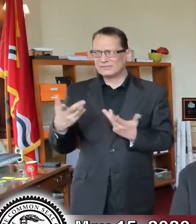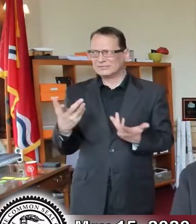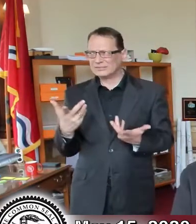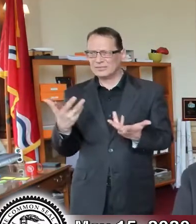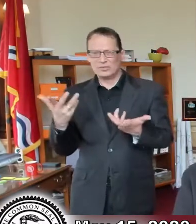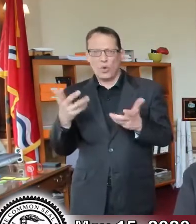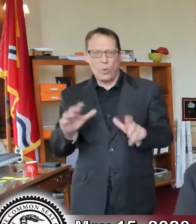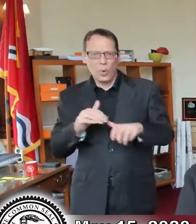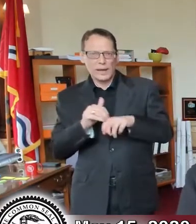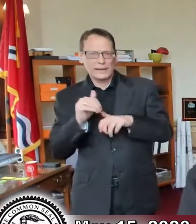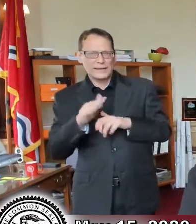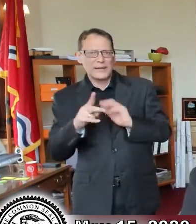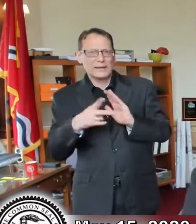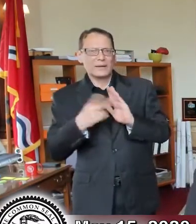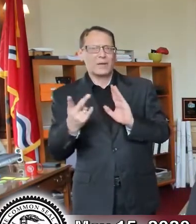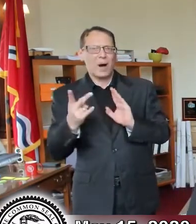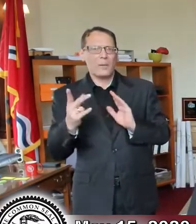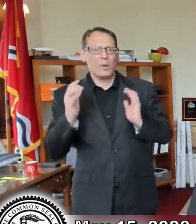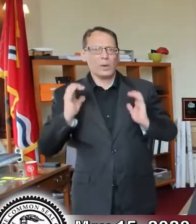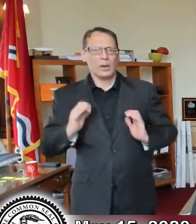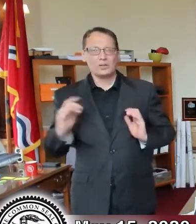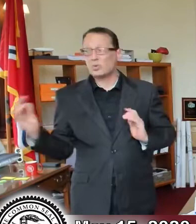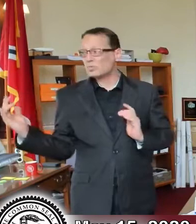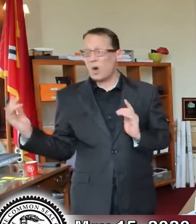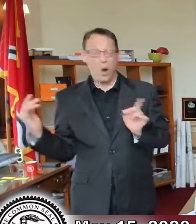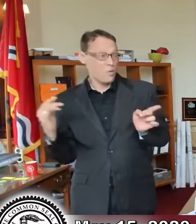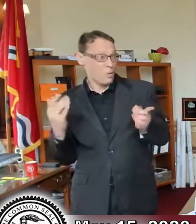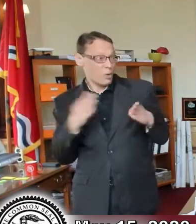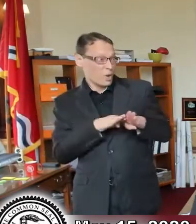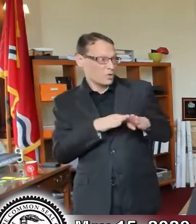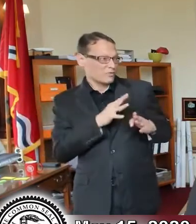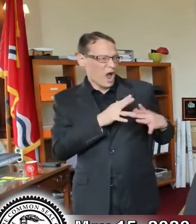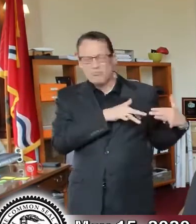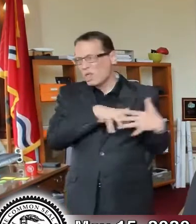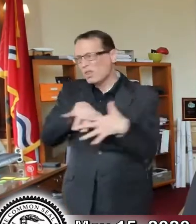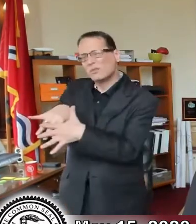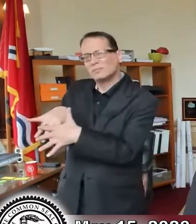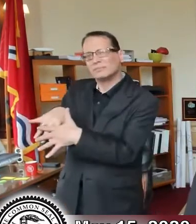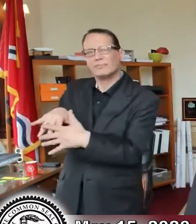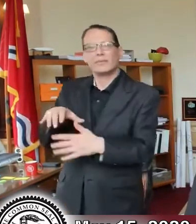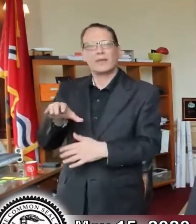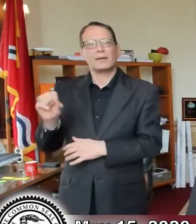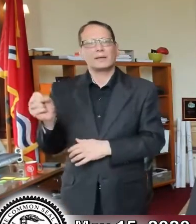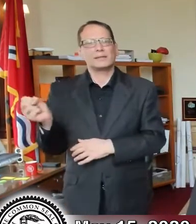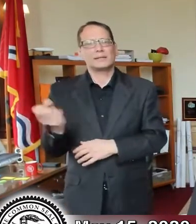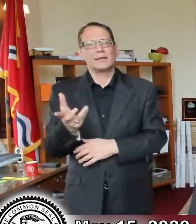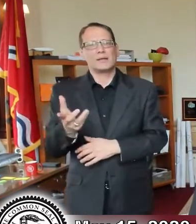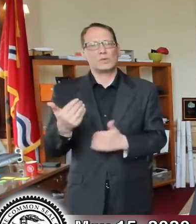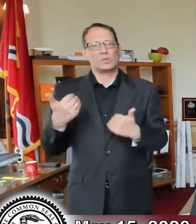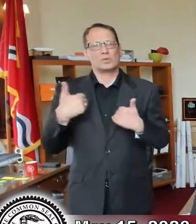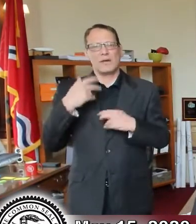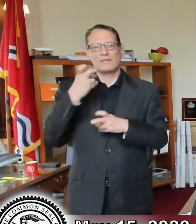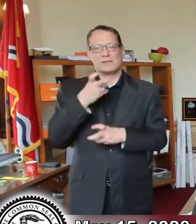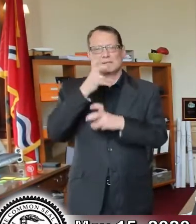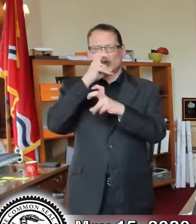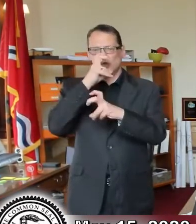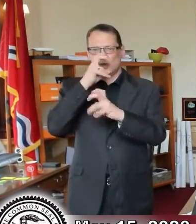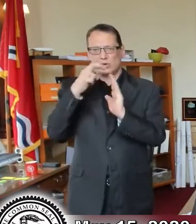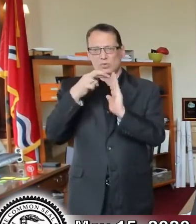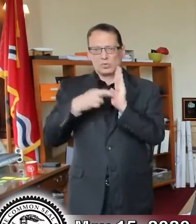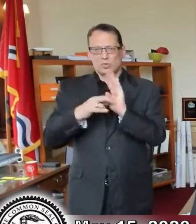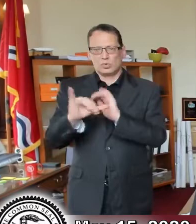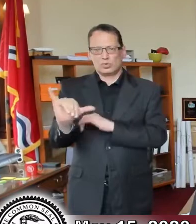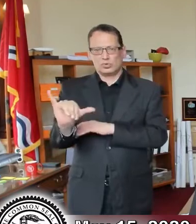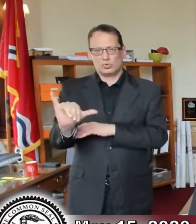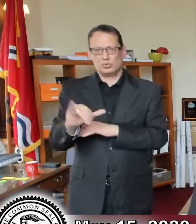know, customers, double the number of customers to a location. The casinos have very strict guidelines as